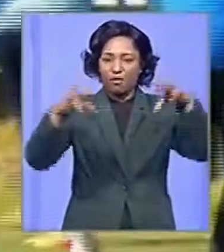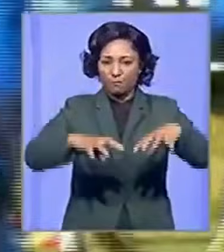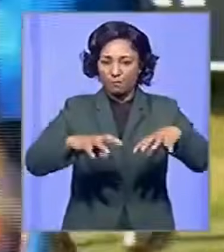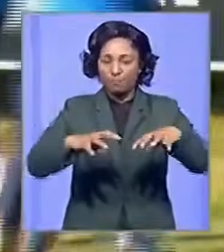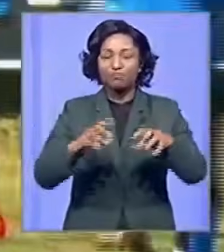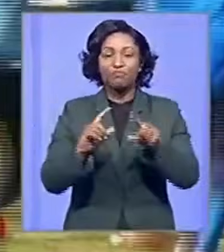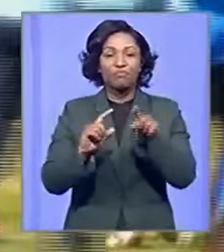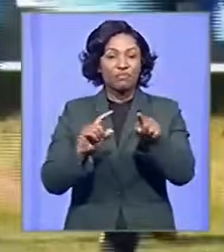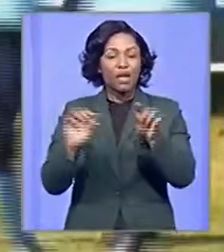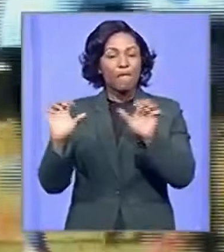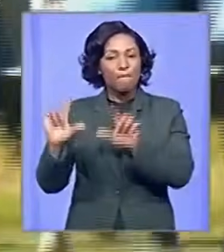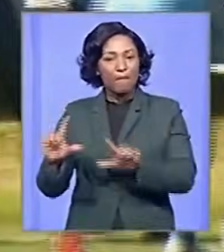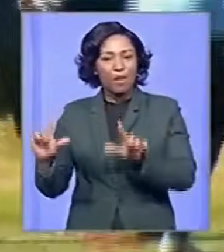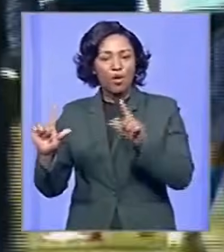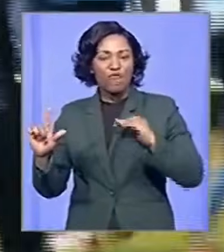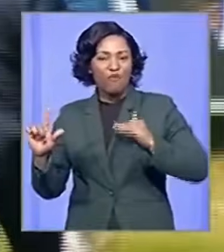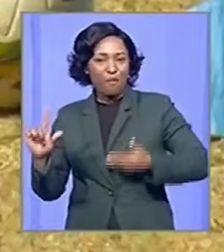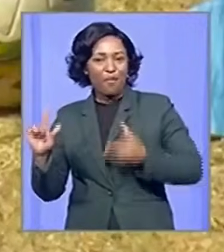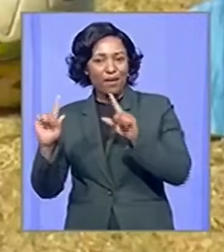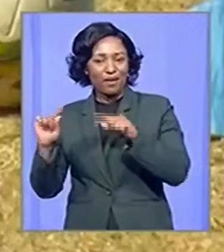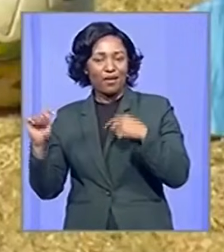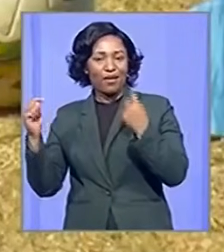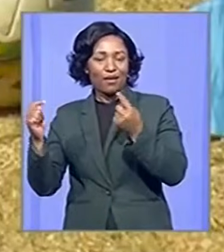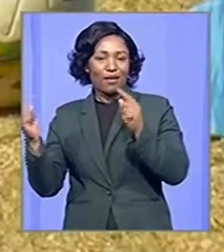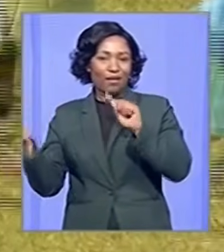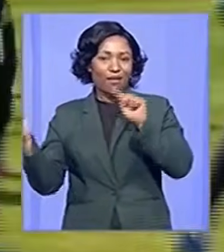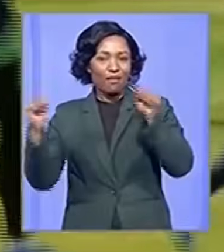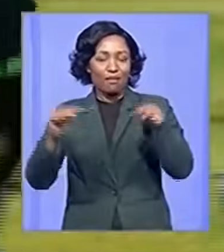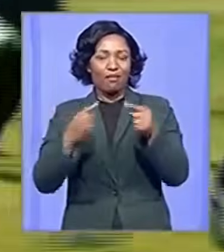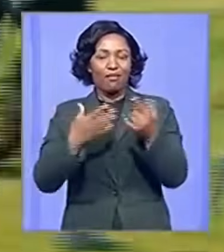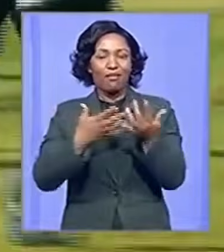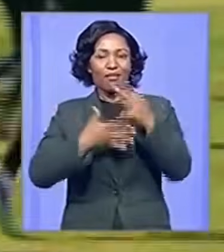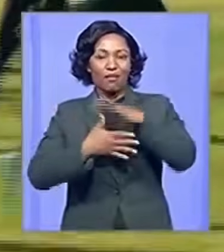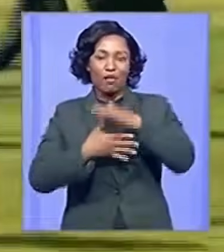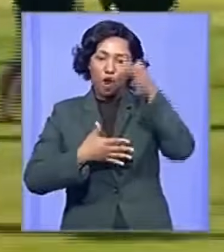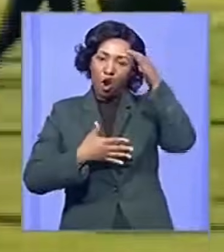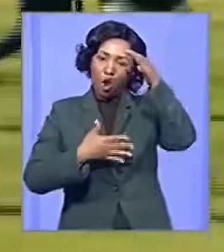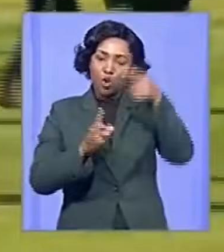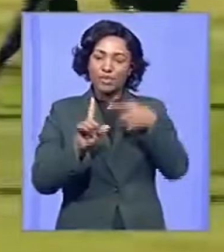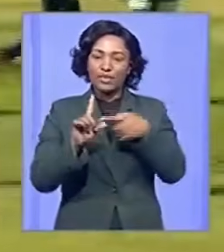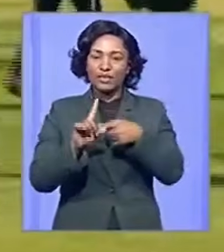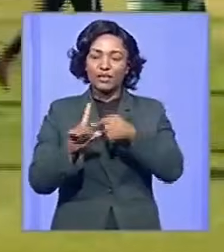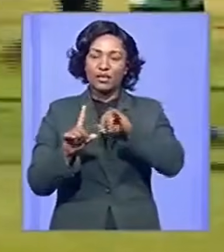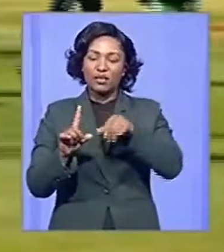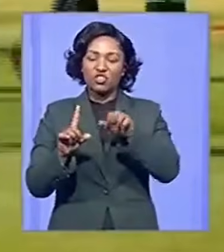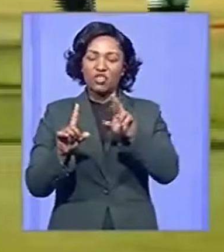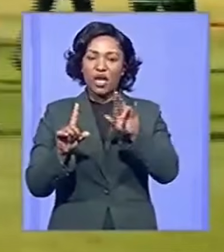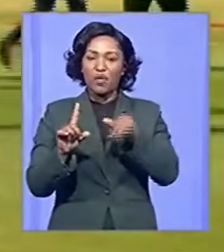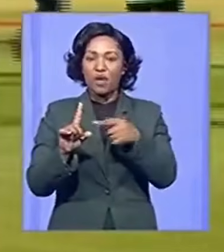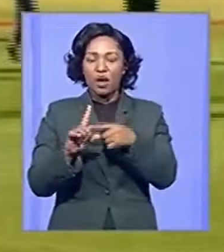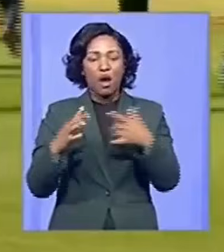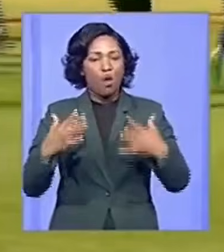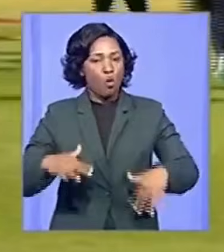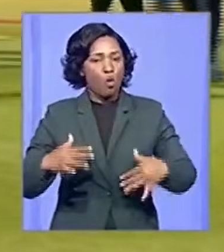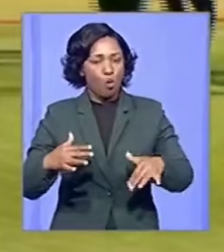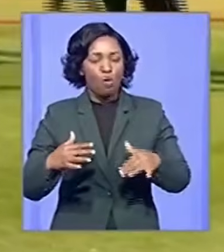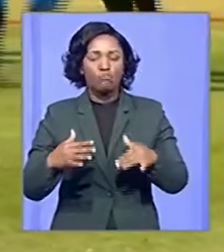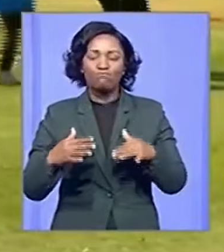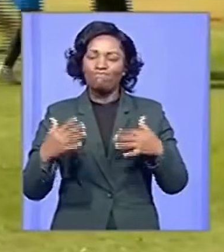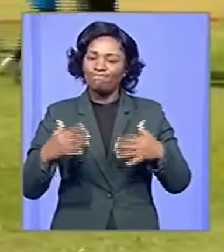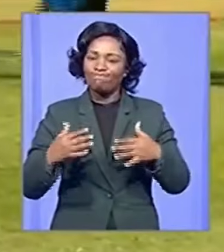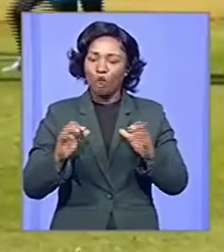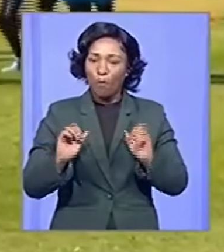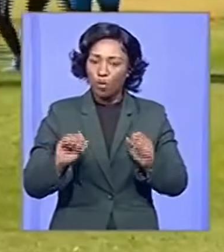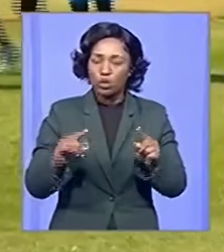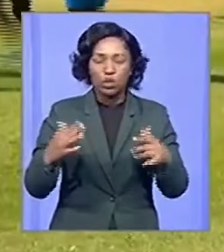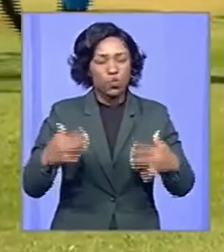Mamelodi Sundowns se maemong a pele ligeng ya Hollywood Bets, mme mokotlisi wa sona Jerry Chabalala o re ke tlotla ho bapala le dihlopha tse tswang dikontinenteng